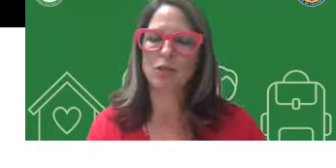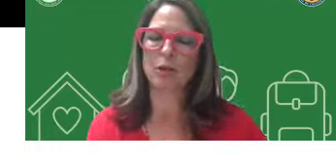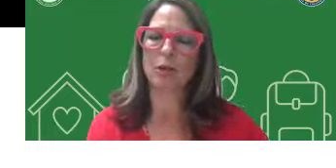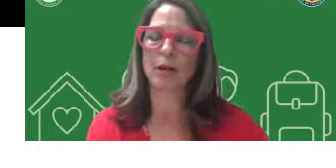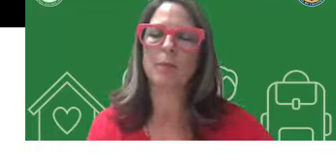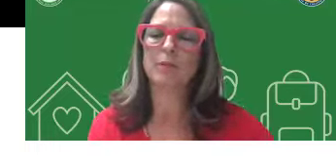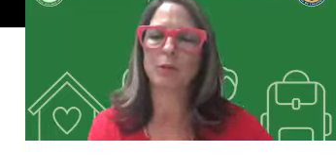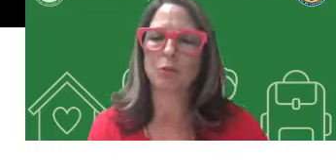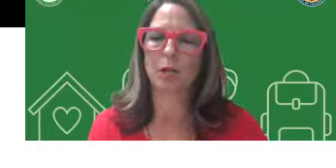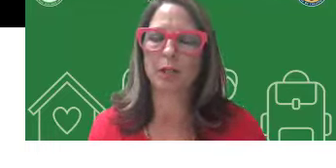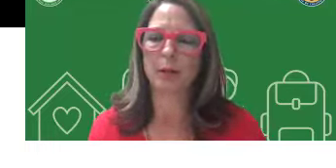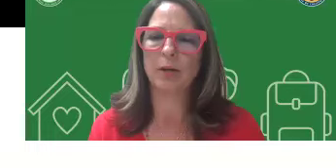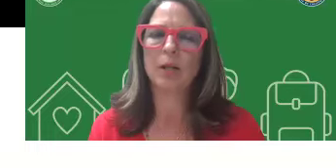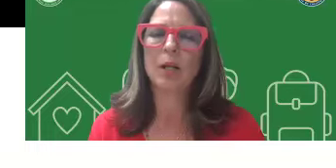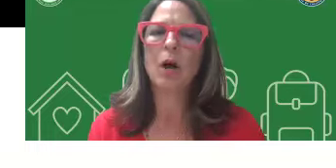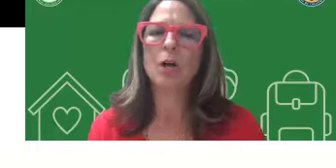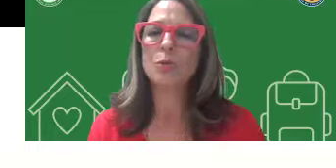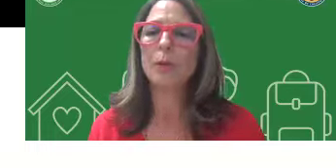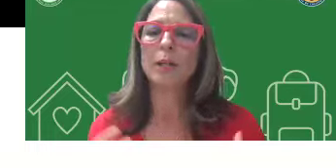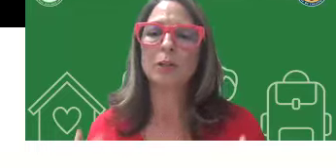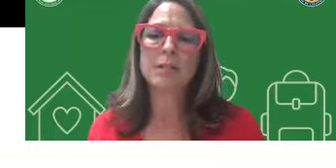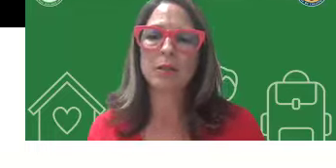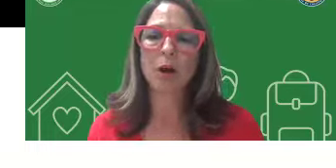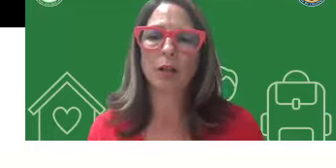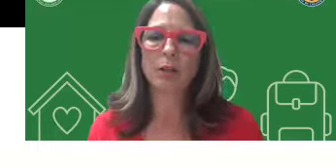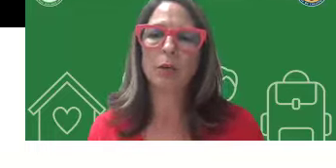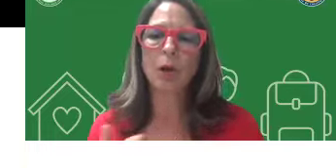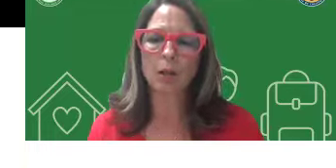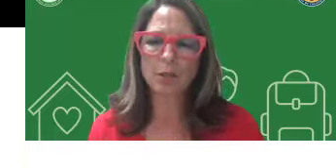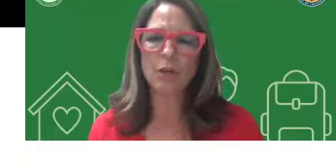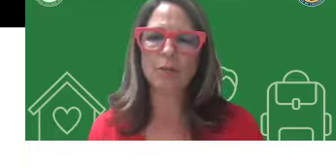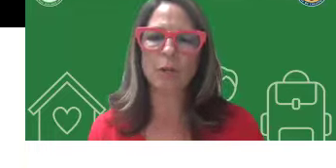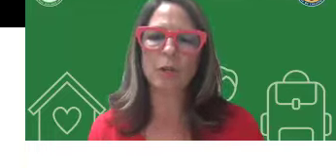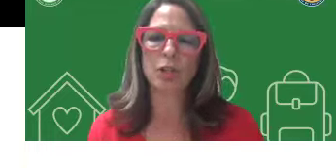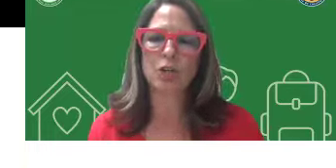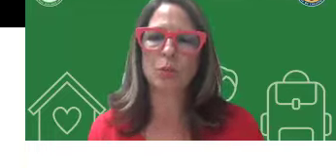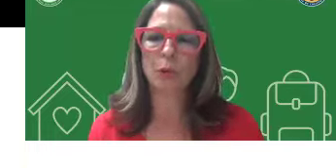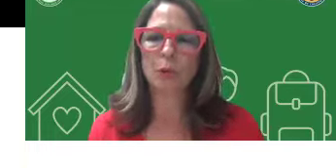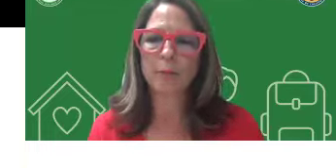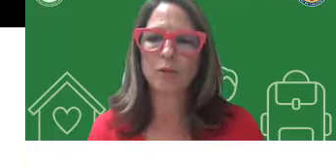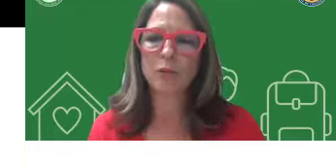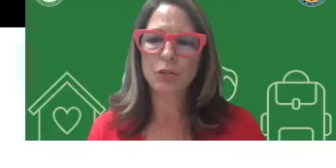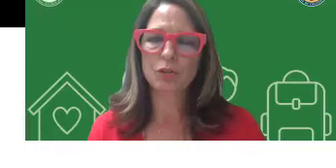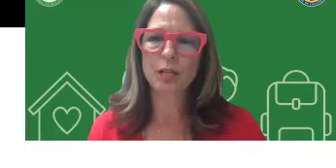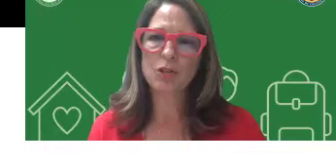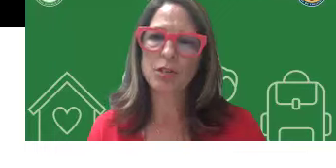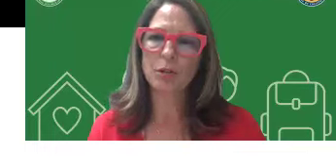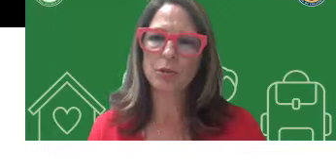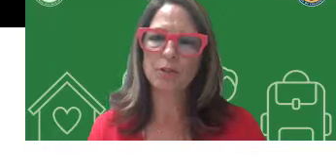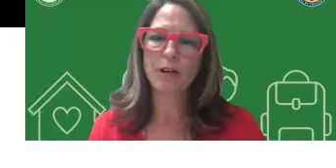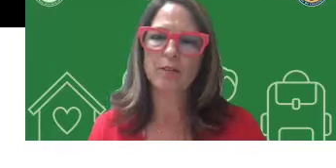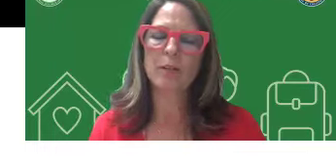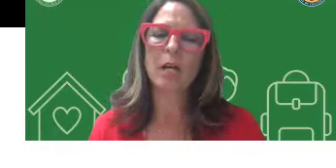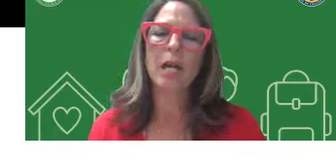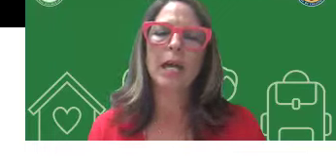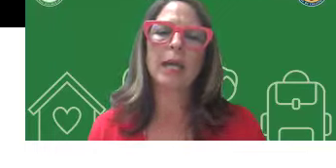facts information on how many folks we're talking about. Also, we want to increase your knowledge of local education programs for children ages